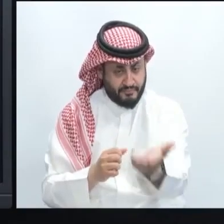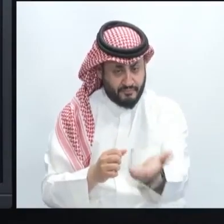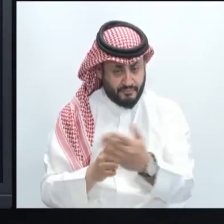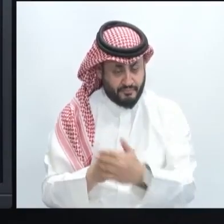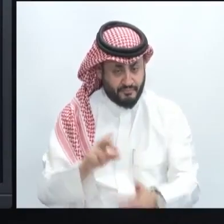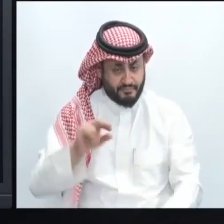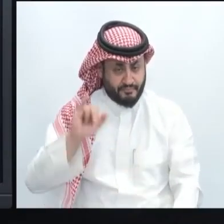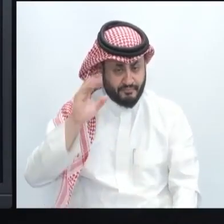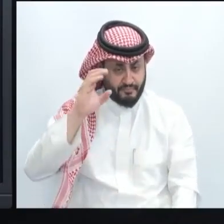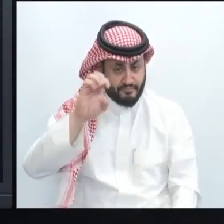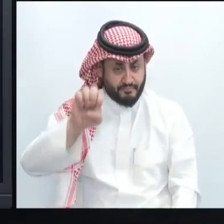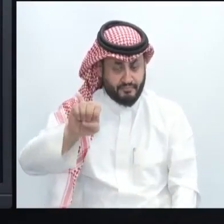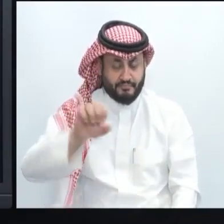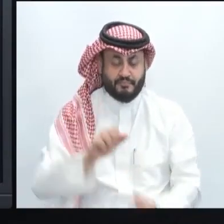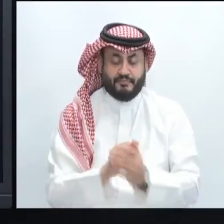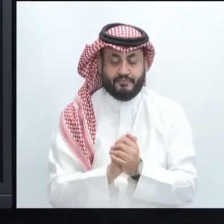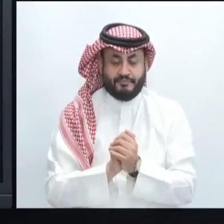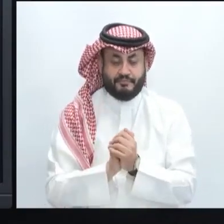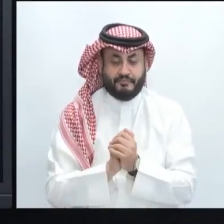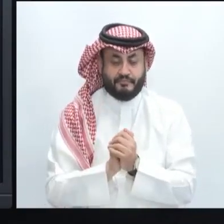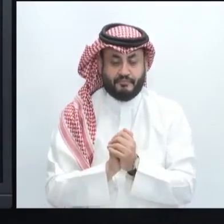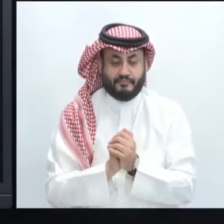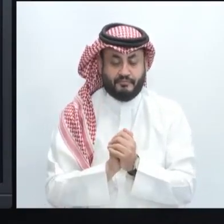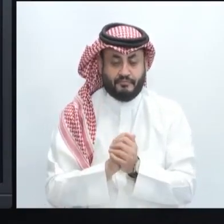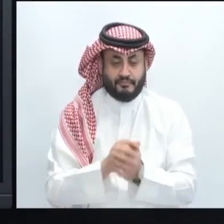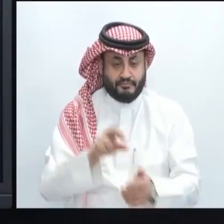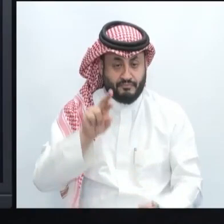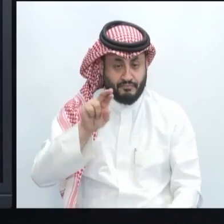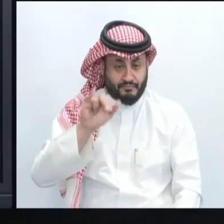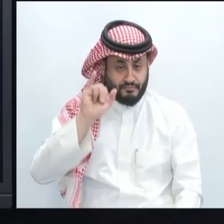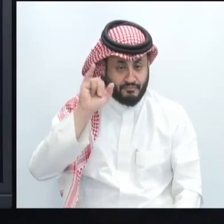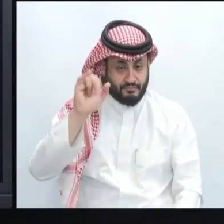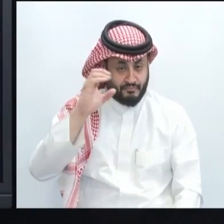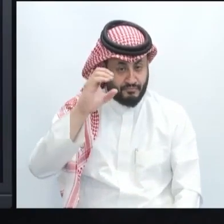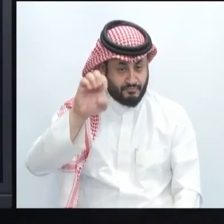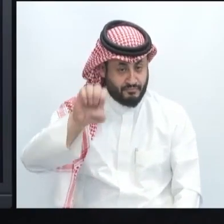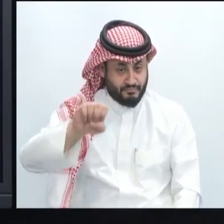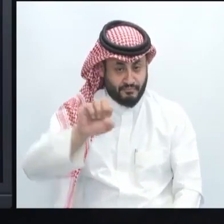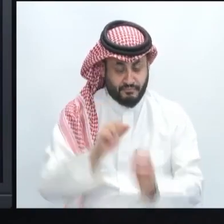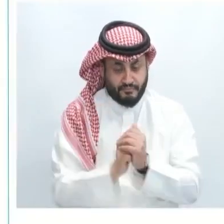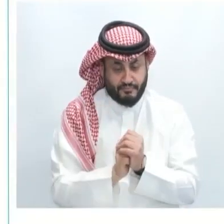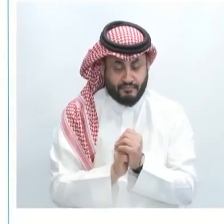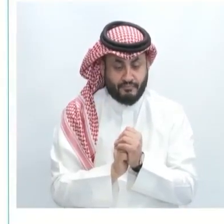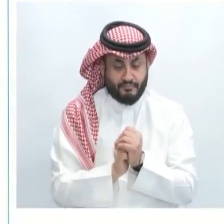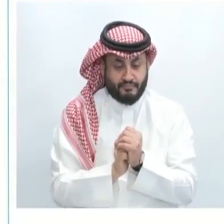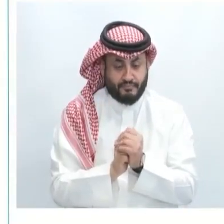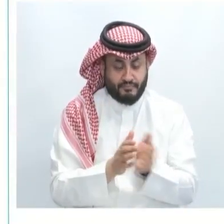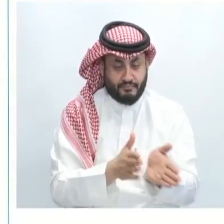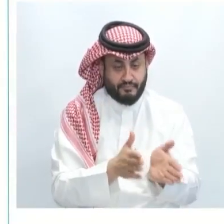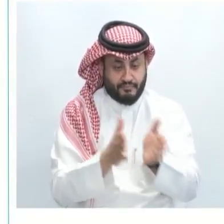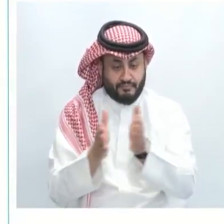the word rice. Rice. Very good.